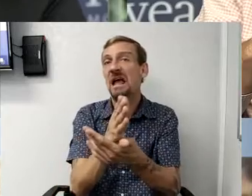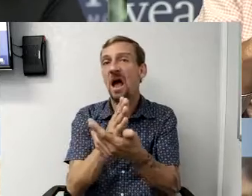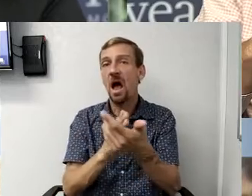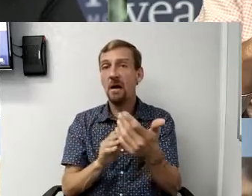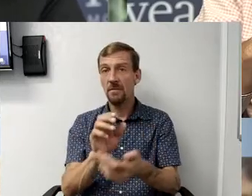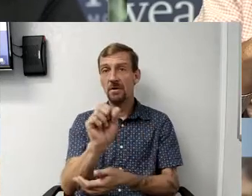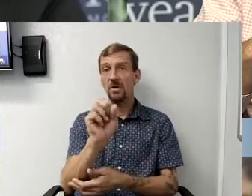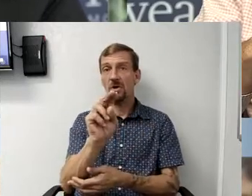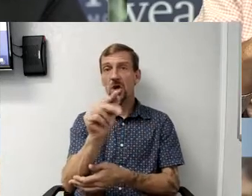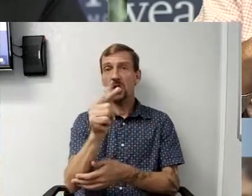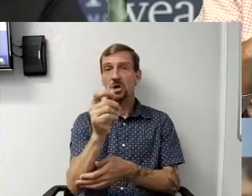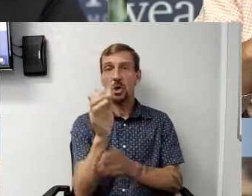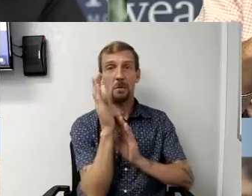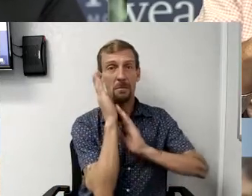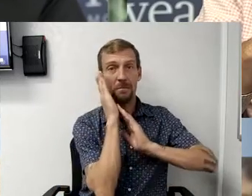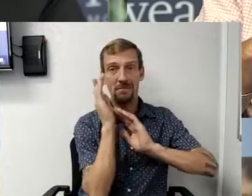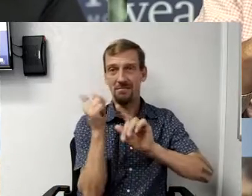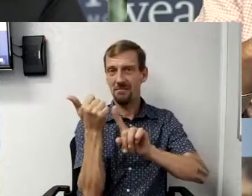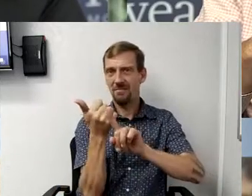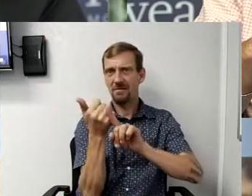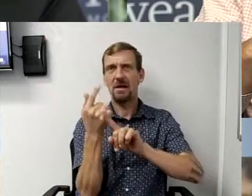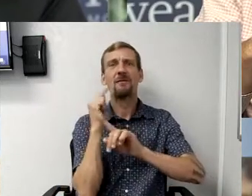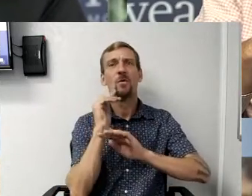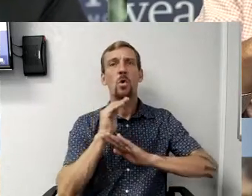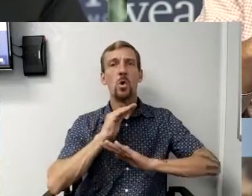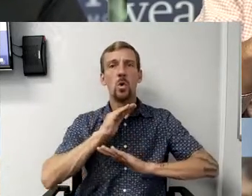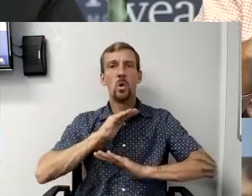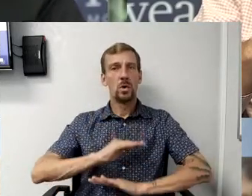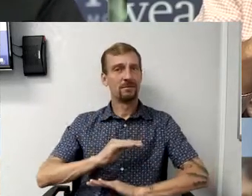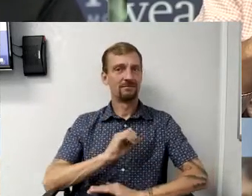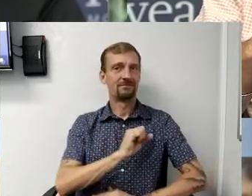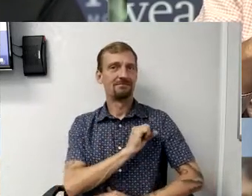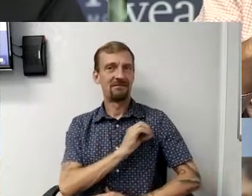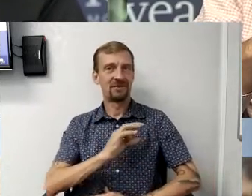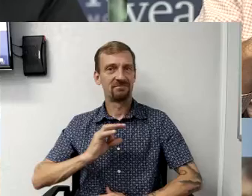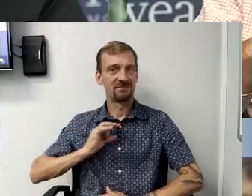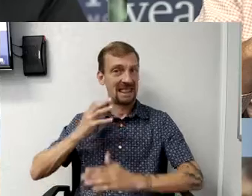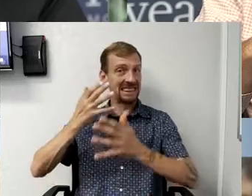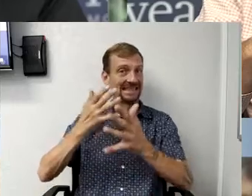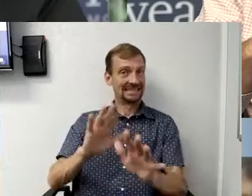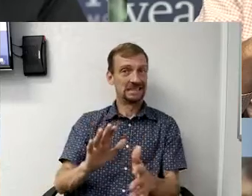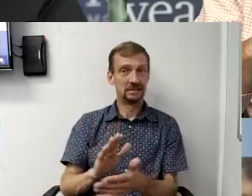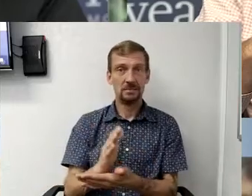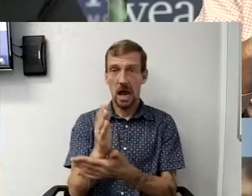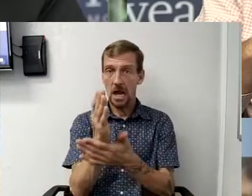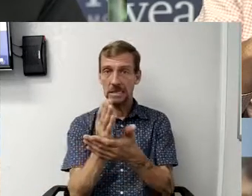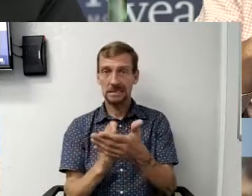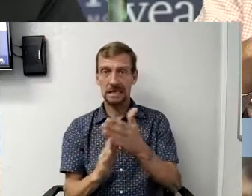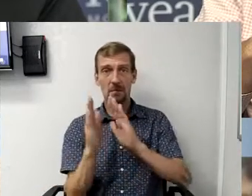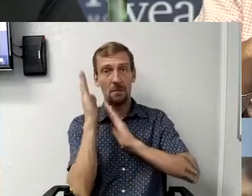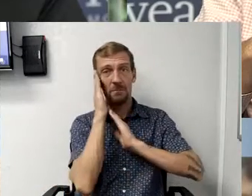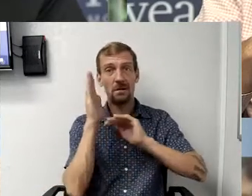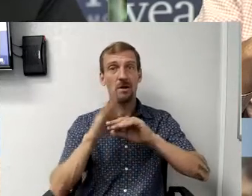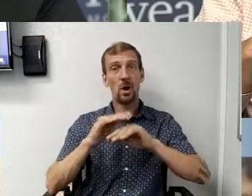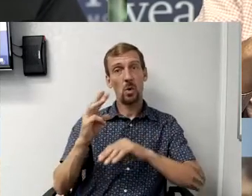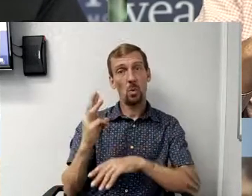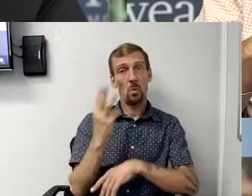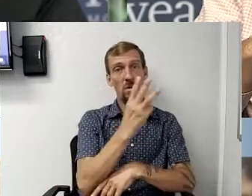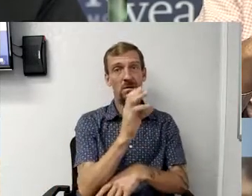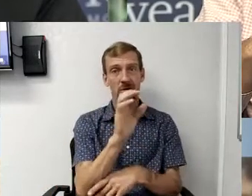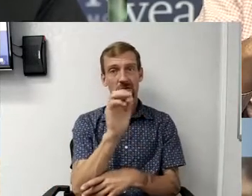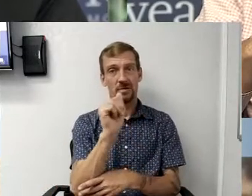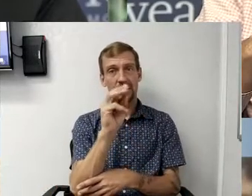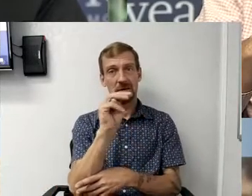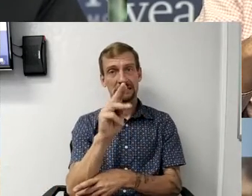beds, but it's more for relief of staff. We have opened up some surge beds at our West Campus for